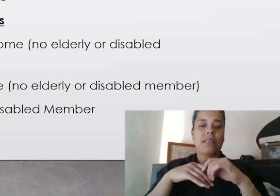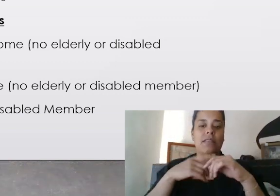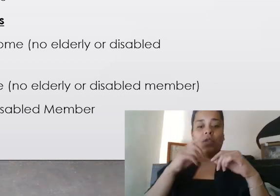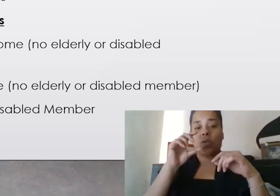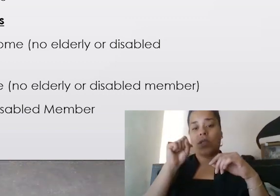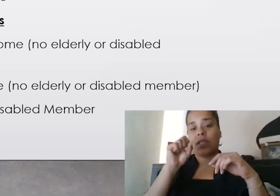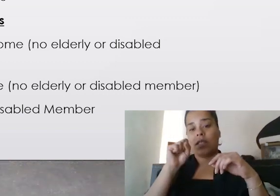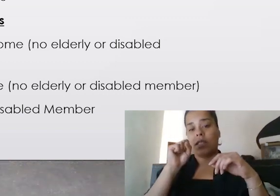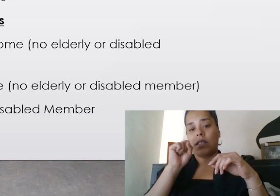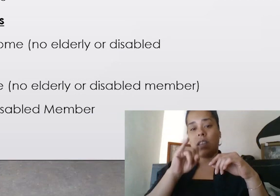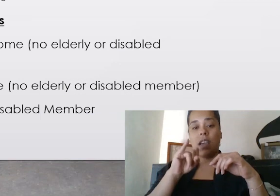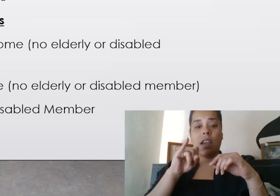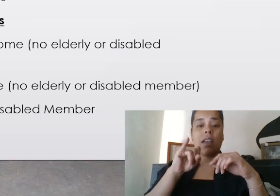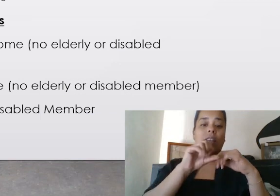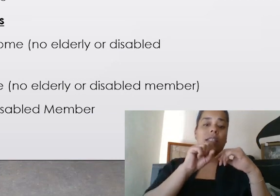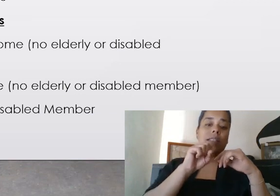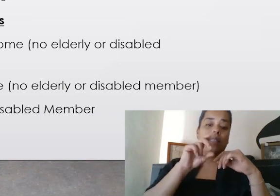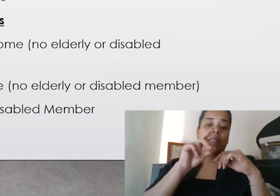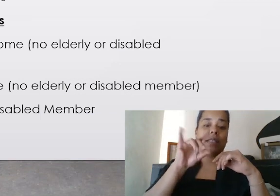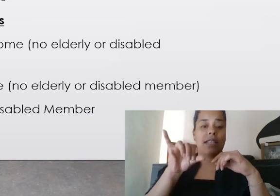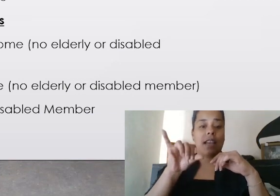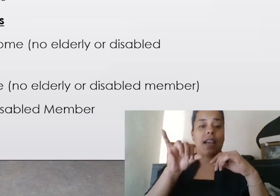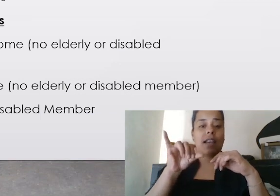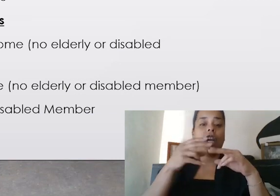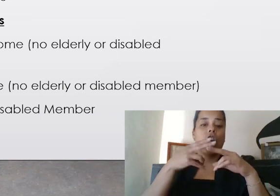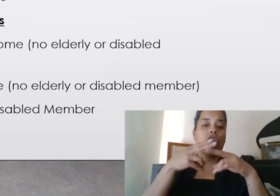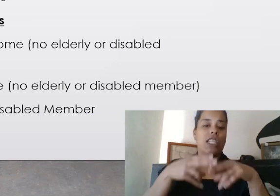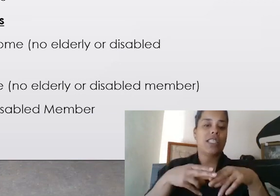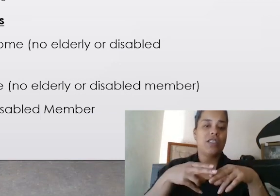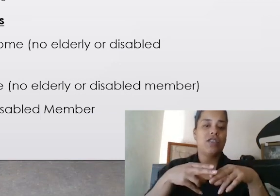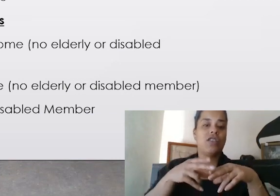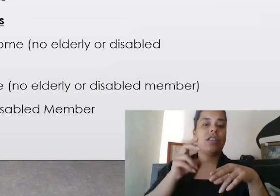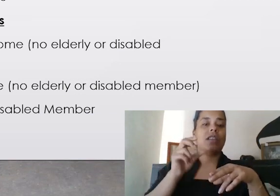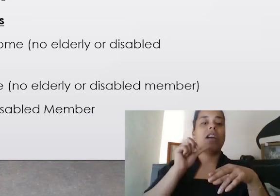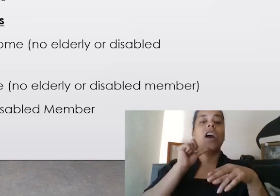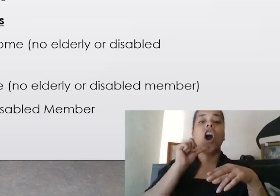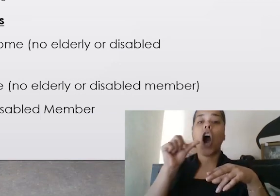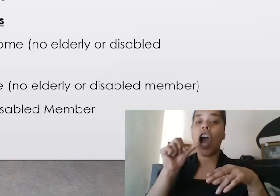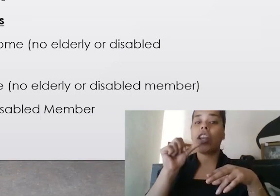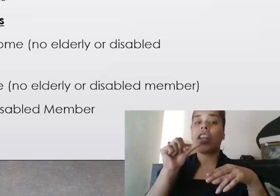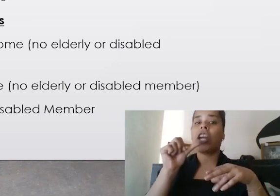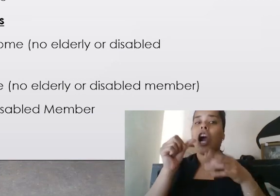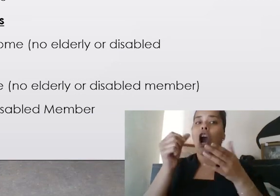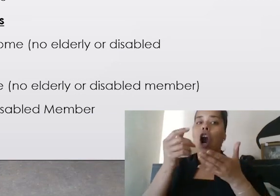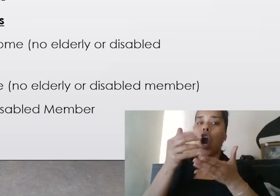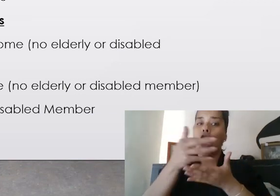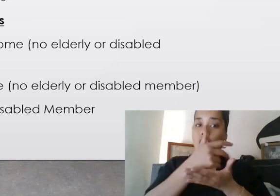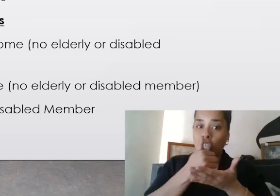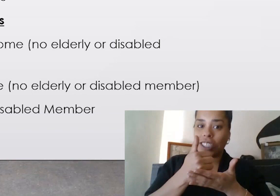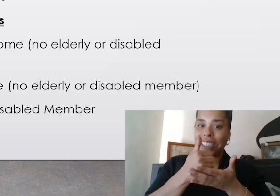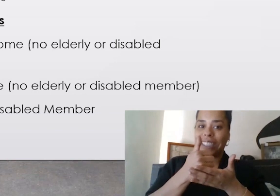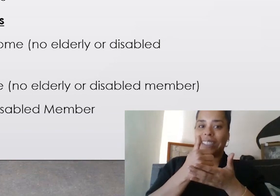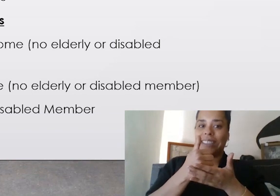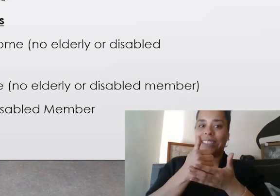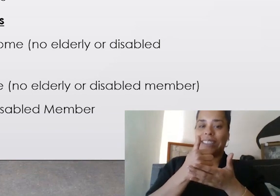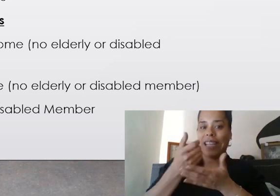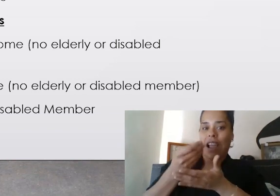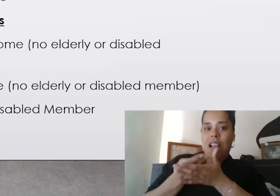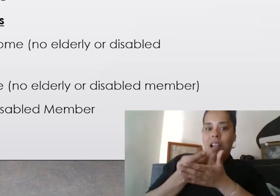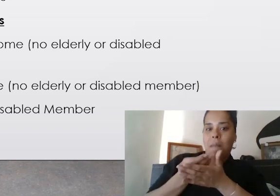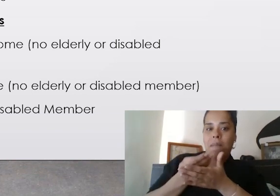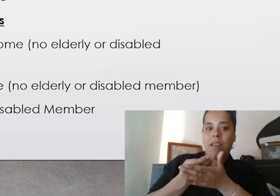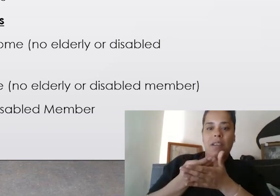SSI and SSDI are considered unearned income. You have not physically worked